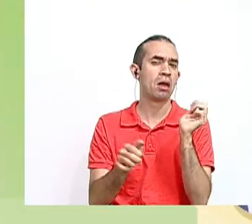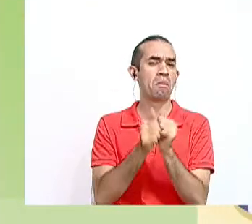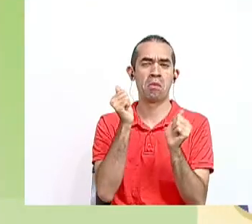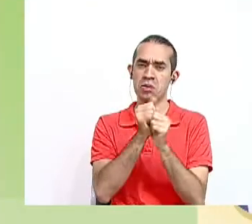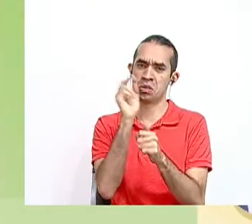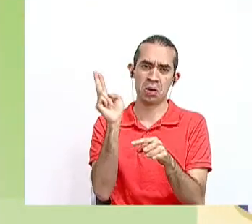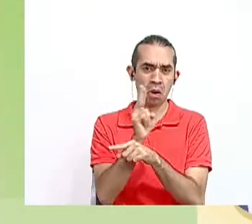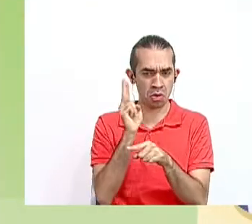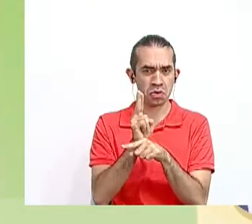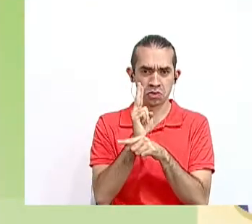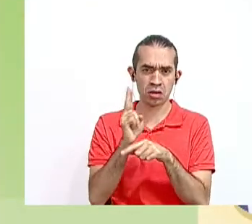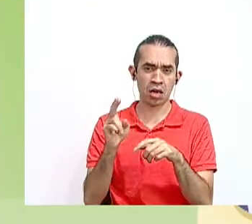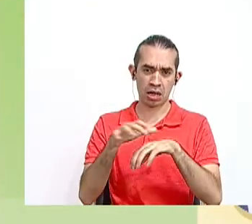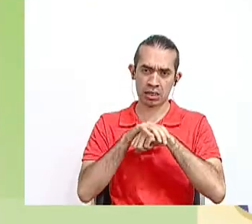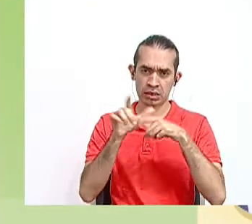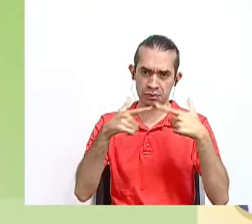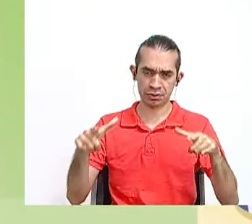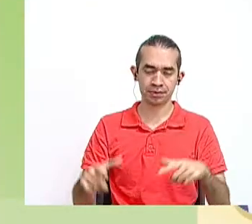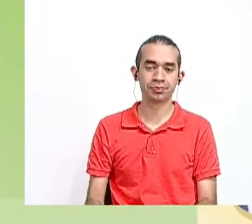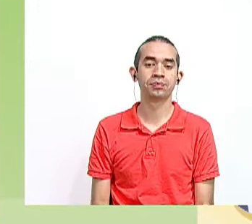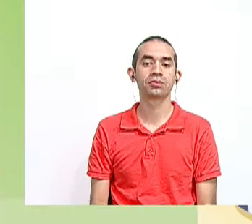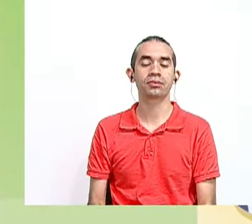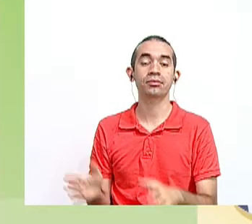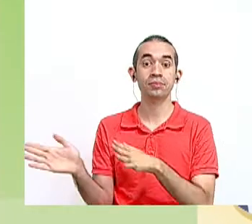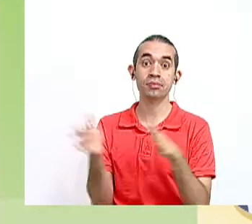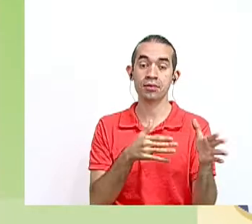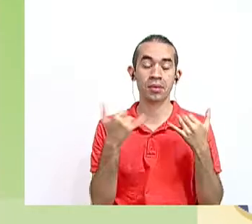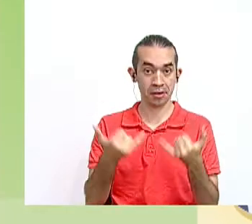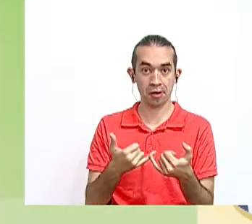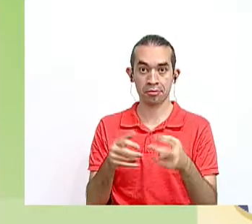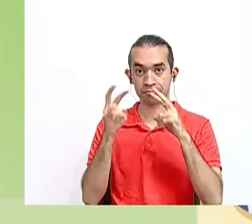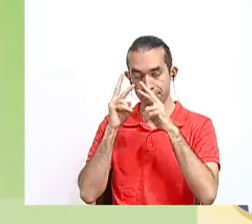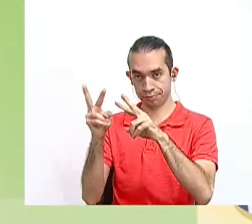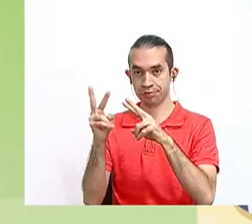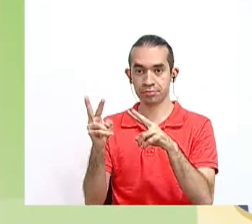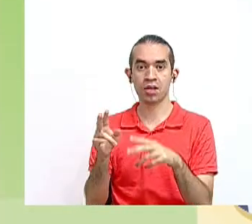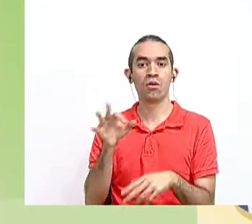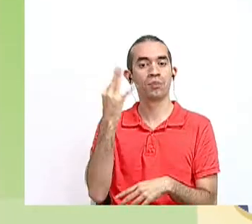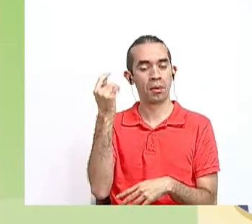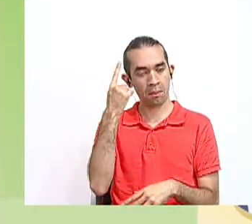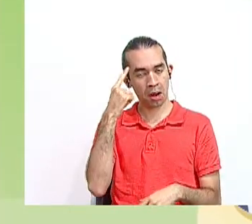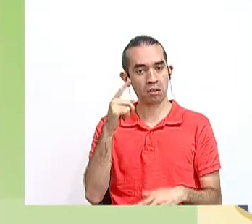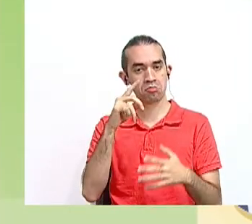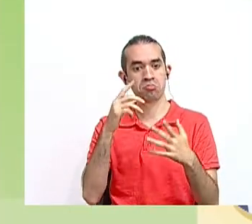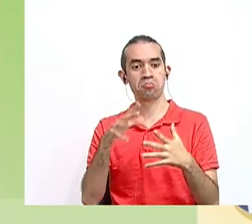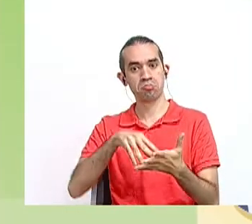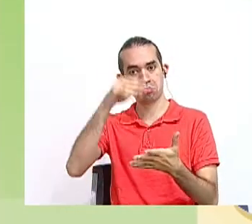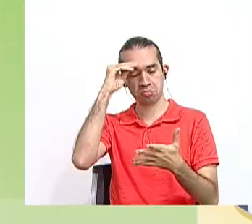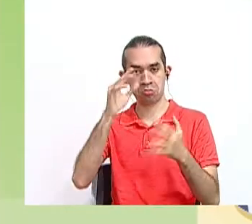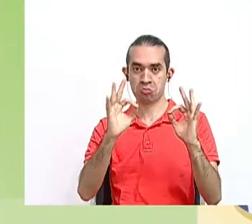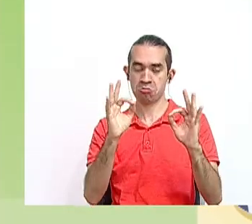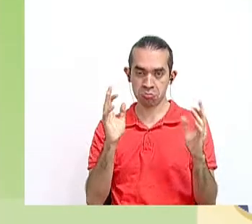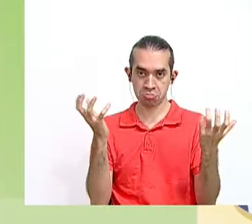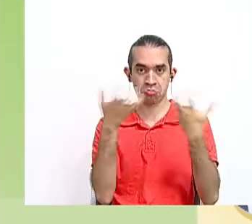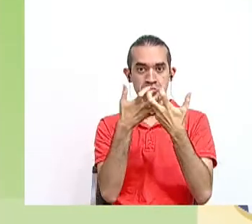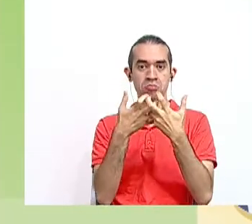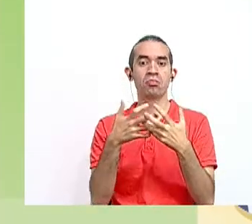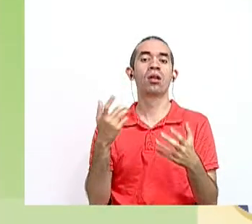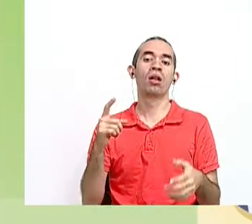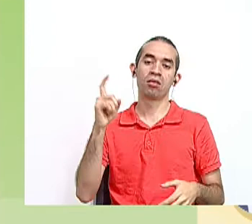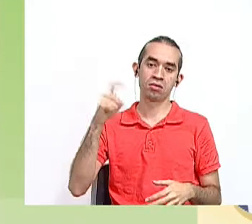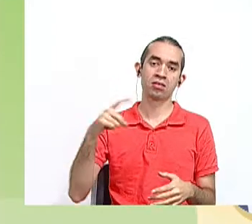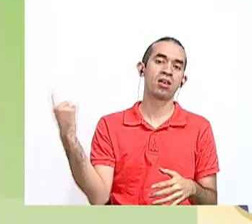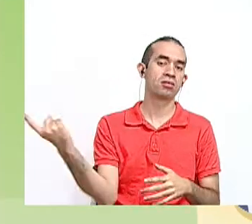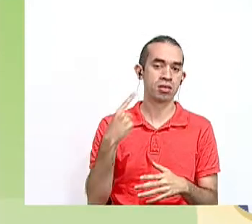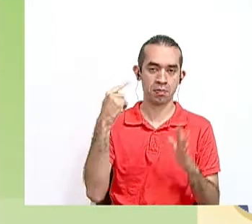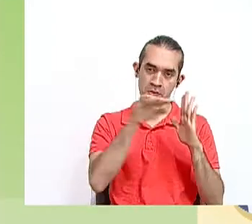So now that we are ready and relaxed, in the mood to learn, let's grab all the materials that we need for our class. As usual, we need a pen